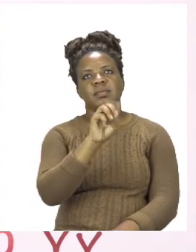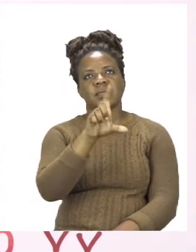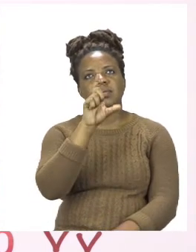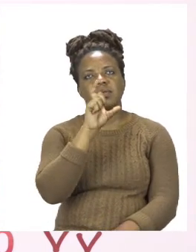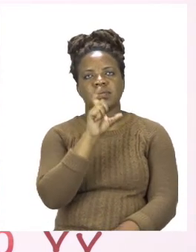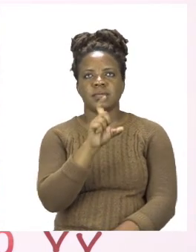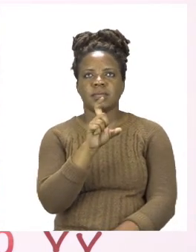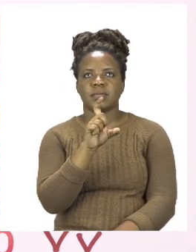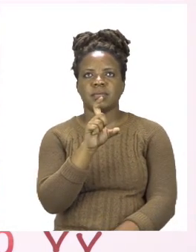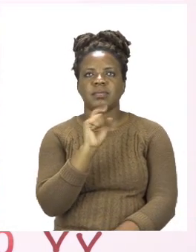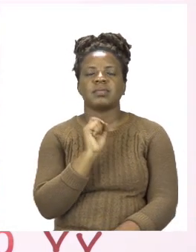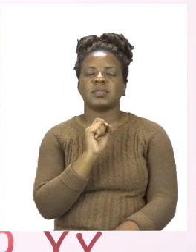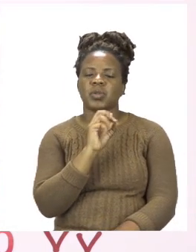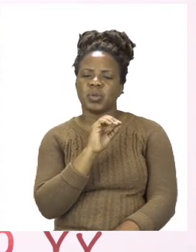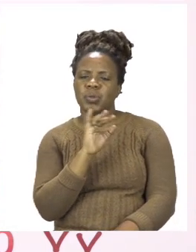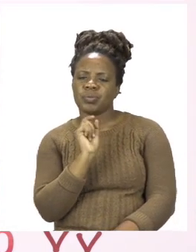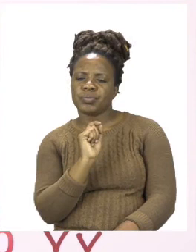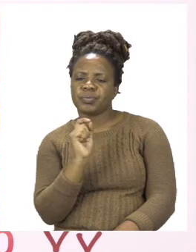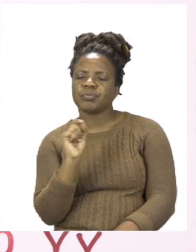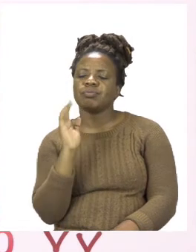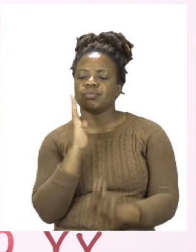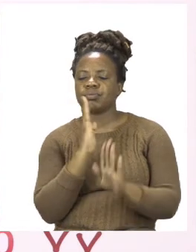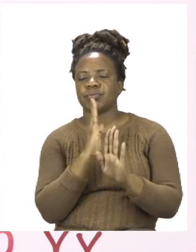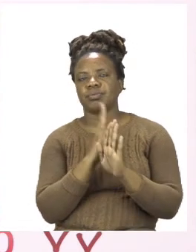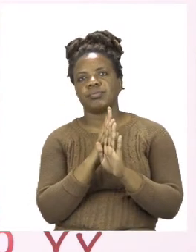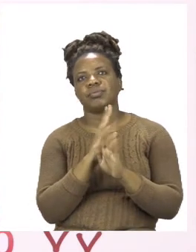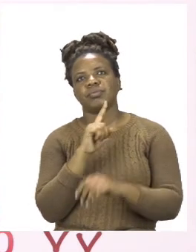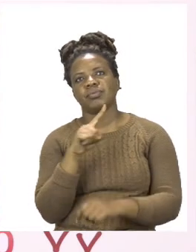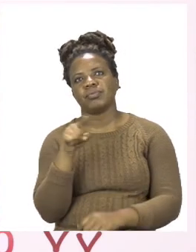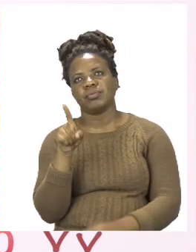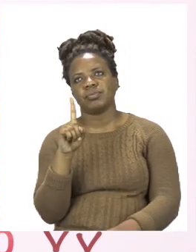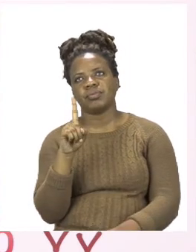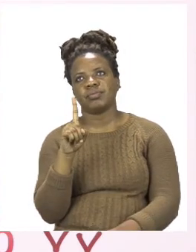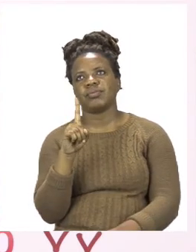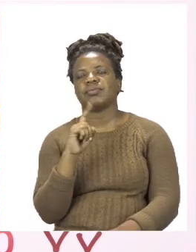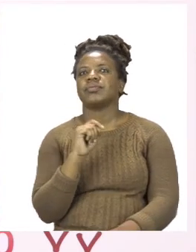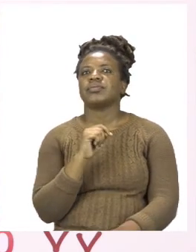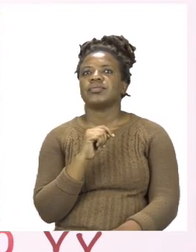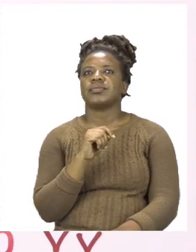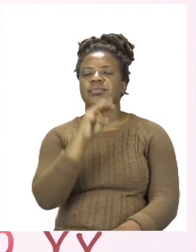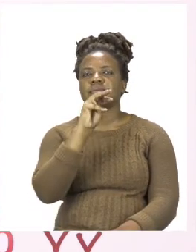and shape your letters correctly. March. Very good.